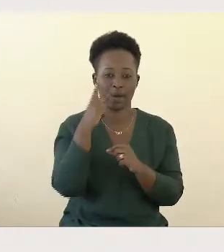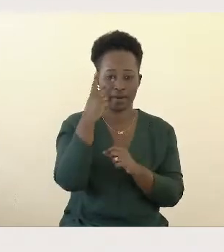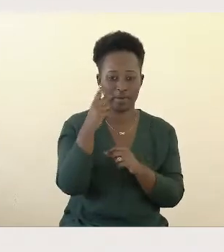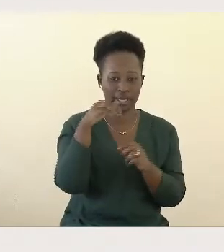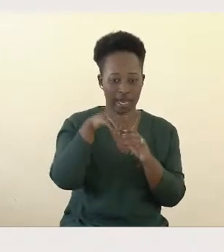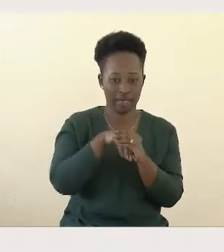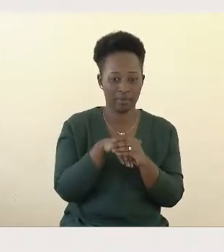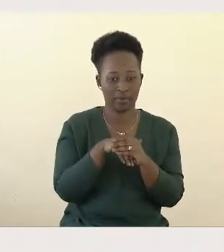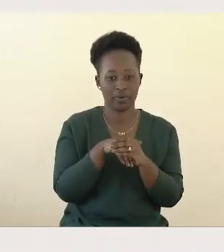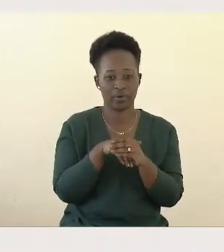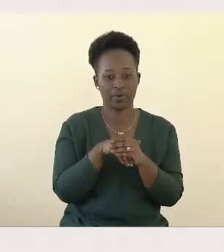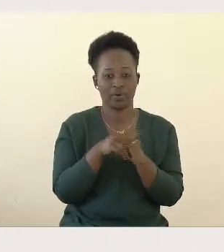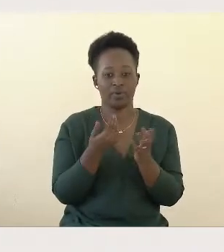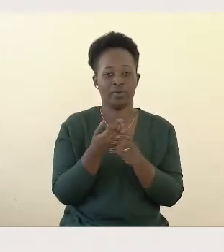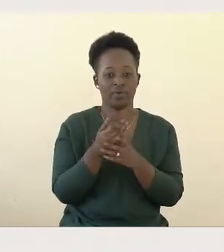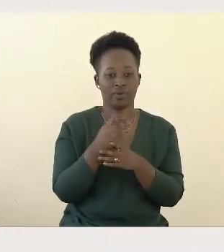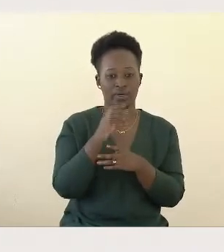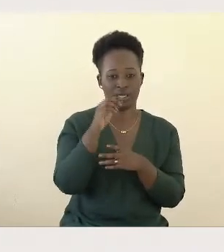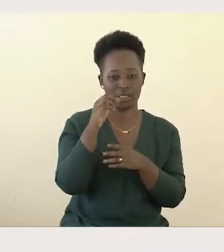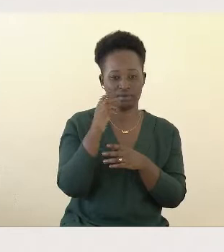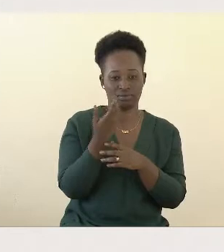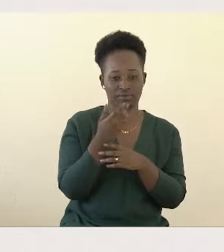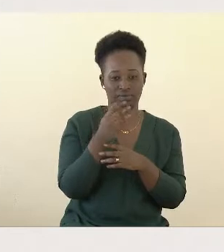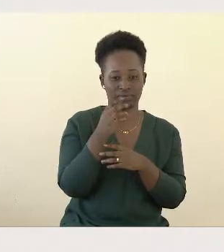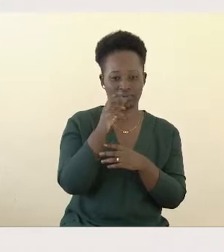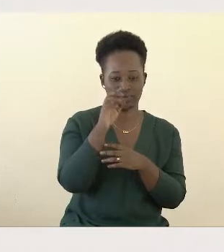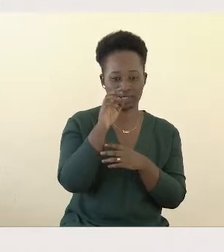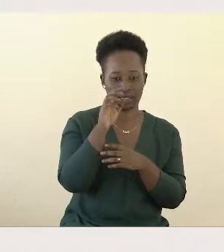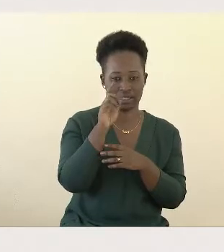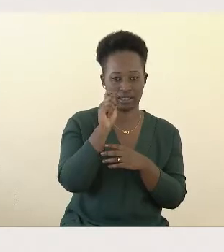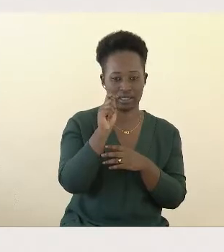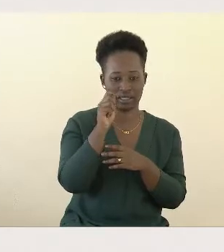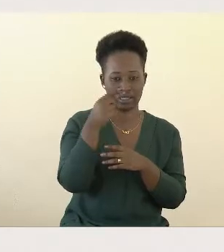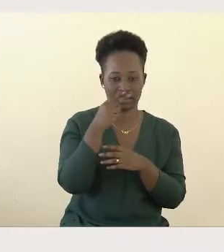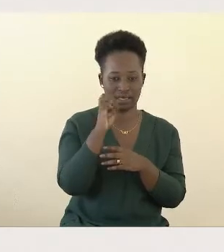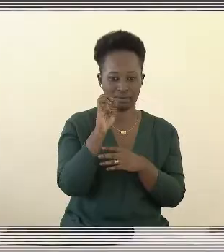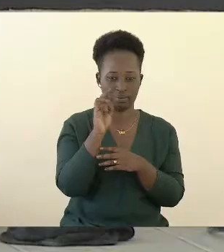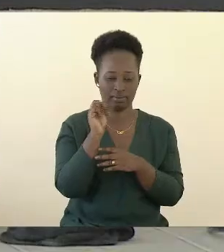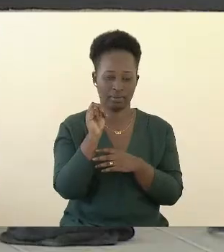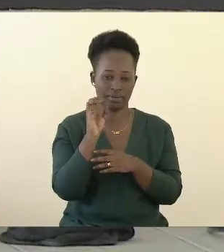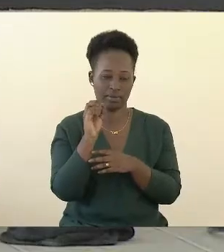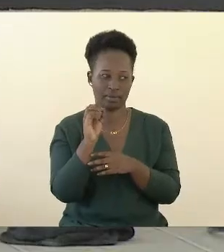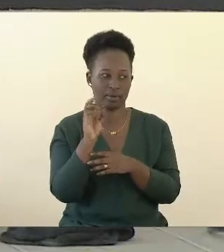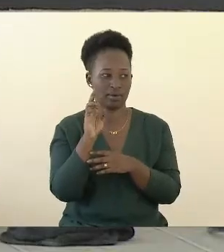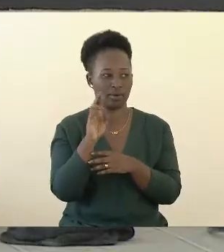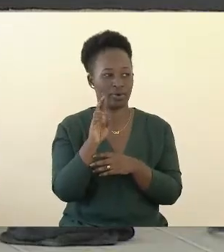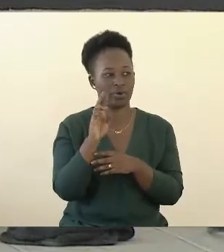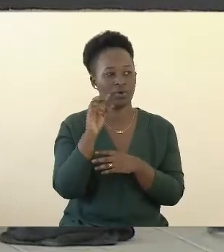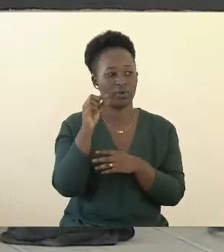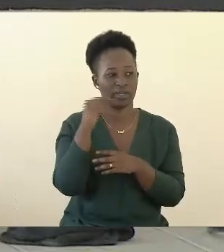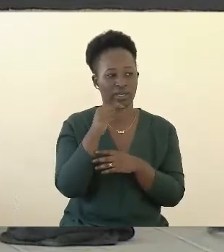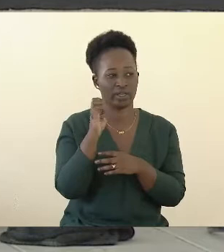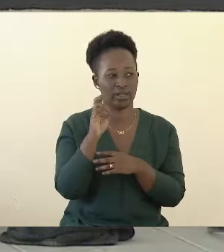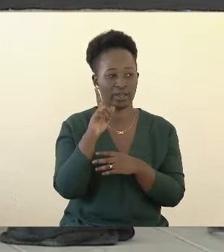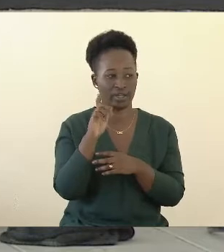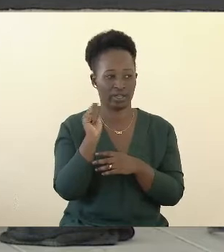and regulation. When you talk about thermo means heat, regulation means balancing. Our body temperature, student, has